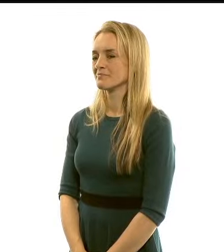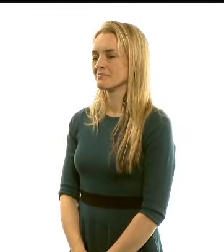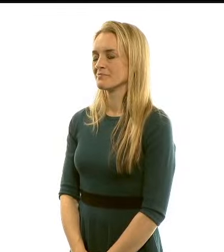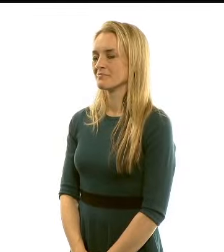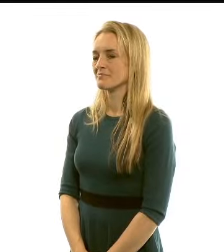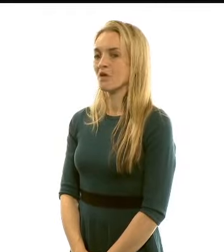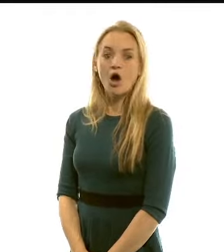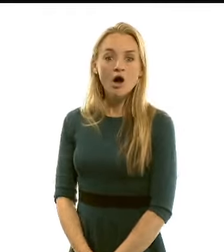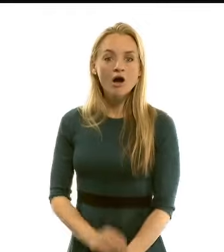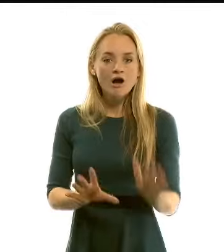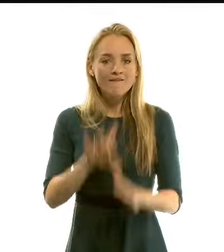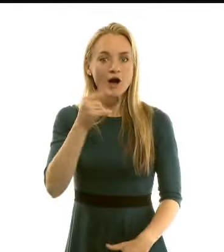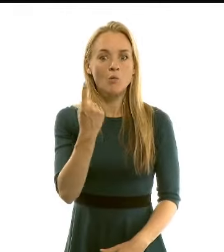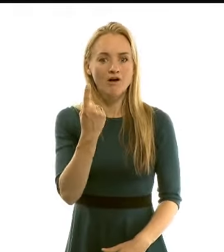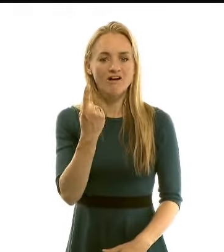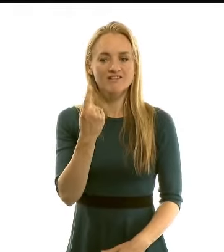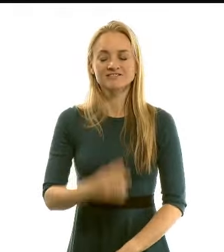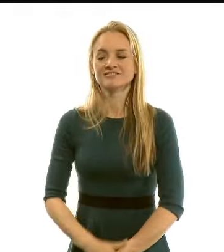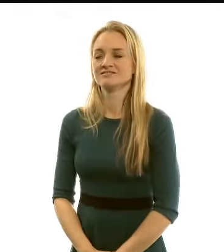Oh yeah, there's one here.